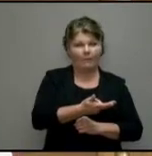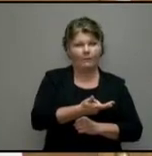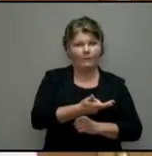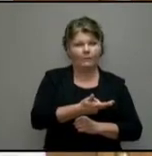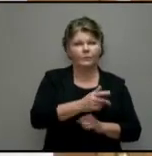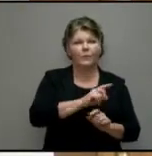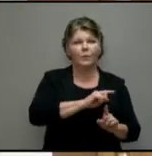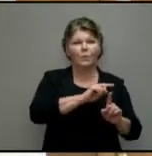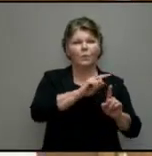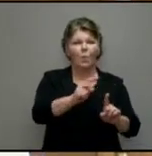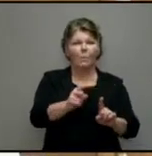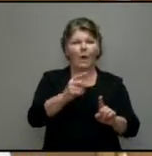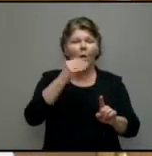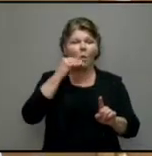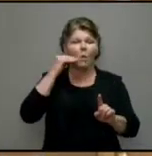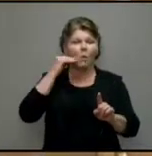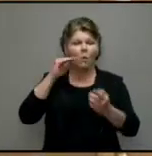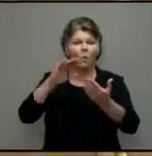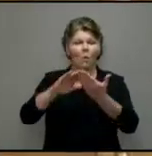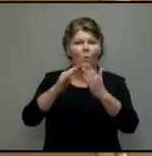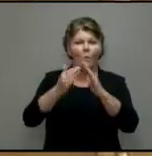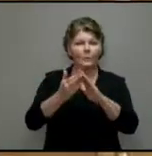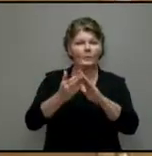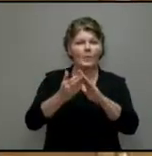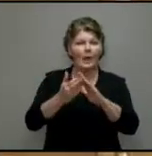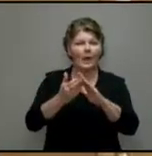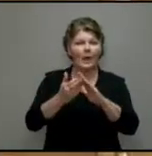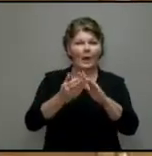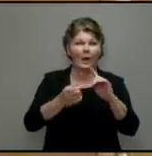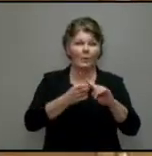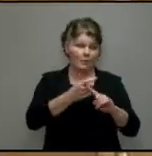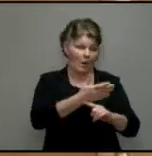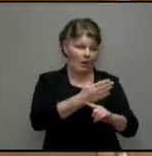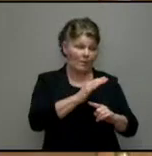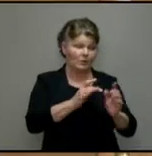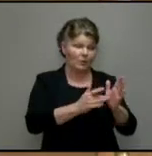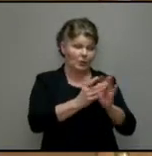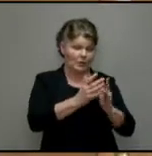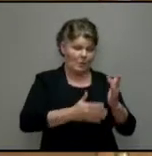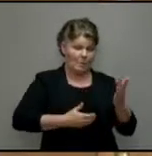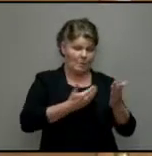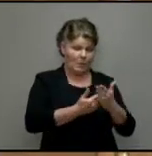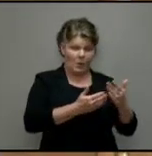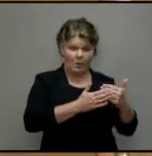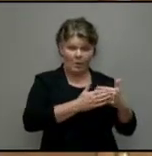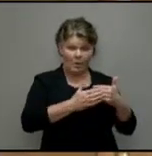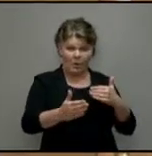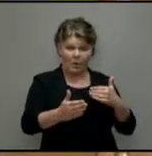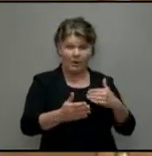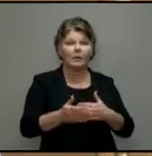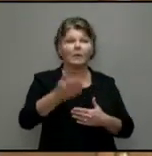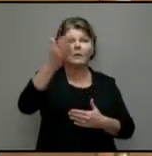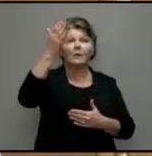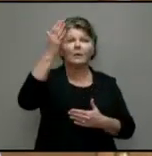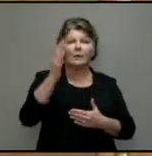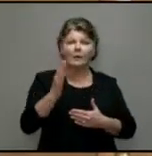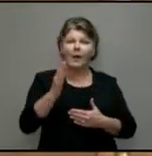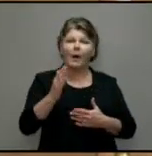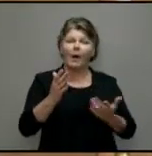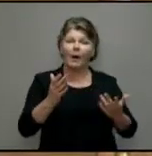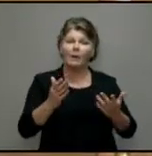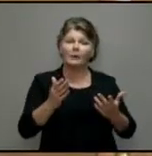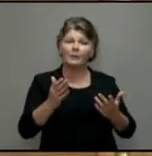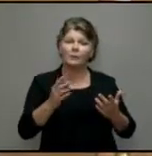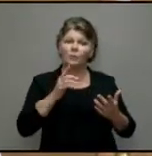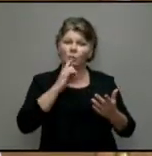their tiny hometown. And in these events, from his birth forward, God, through St. Matthew, connects the dots on the